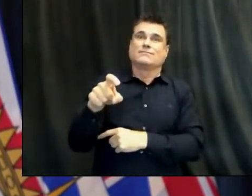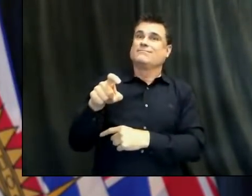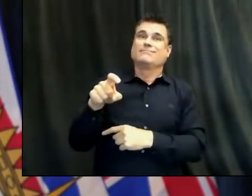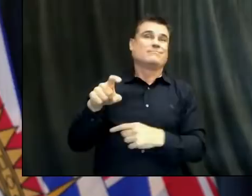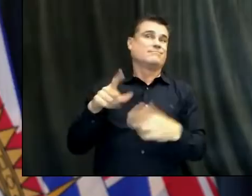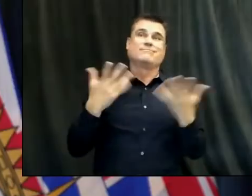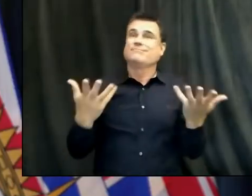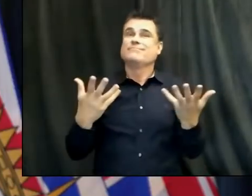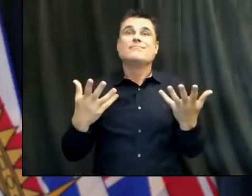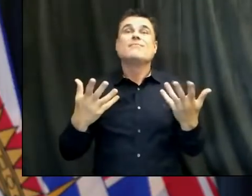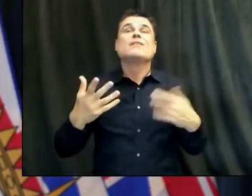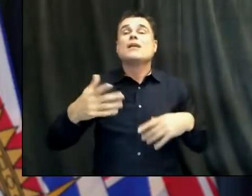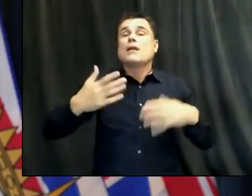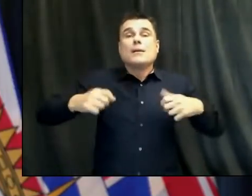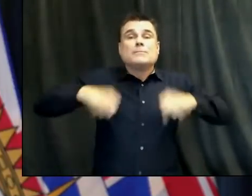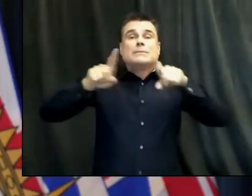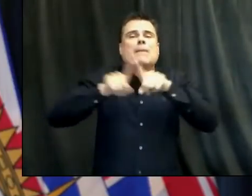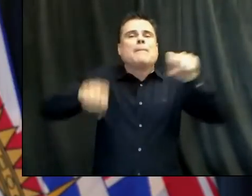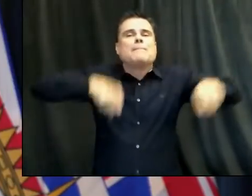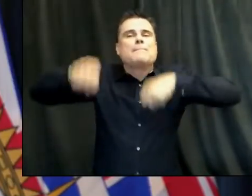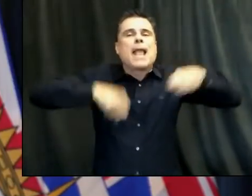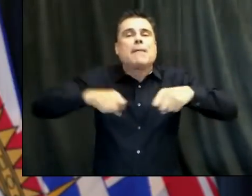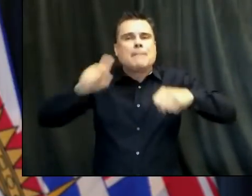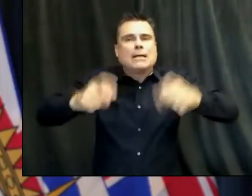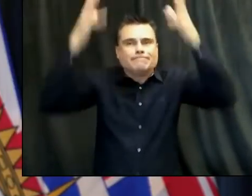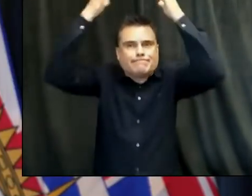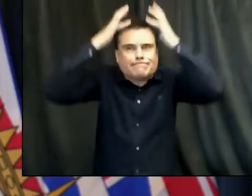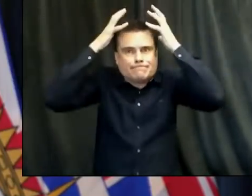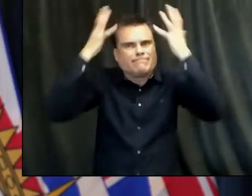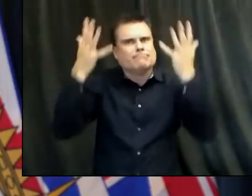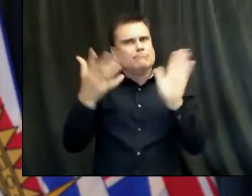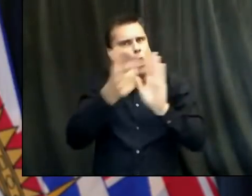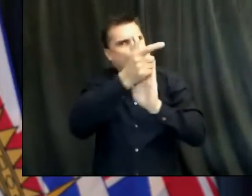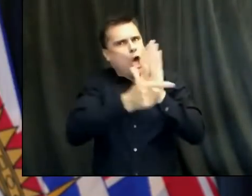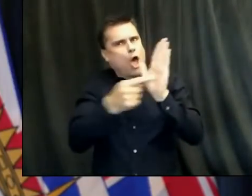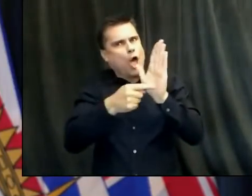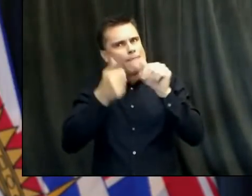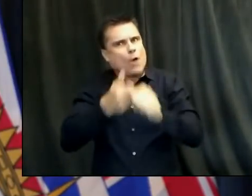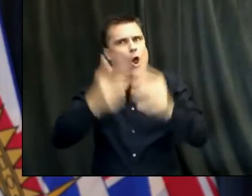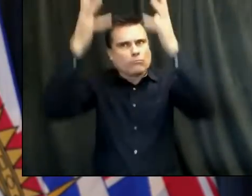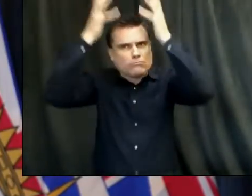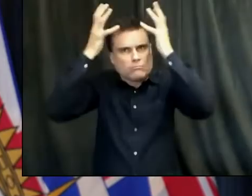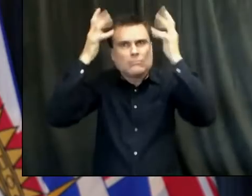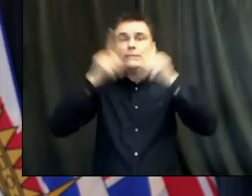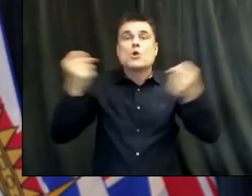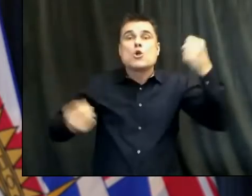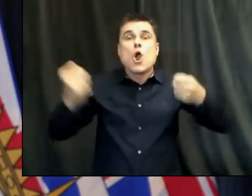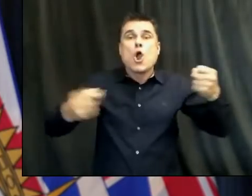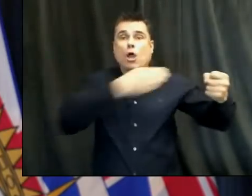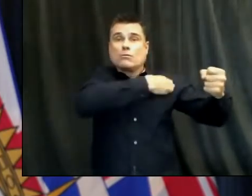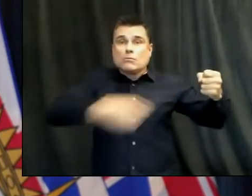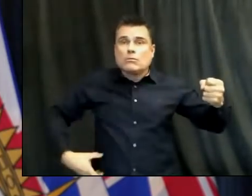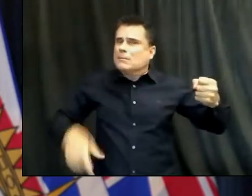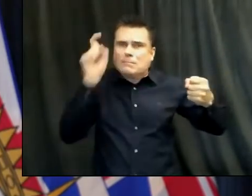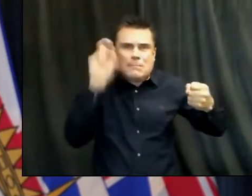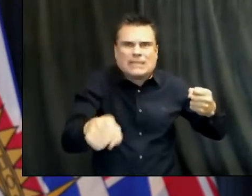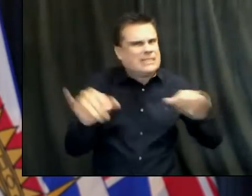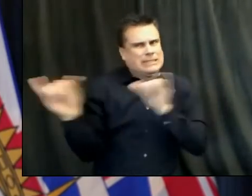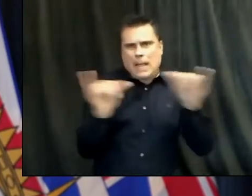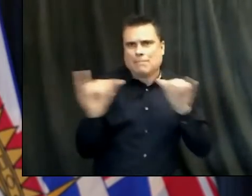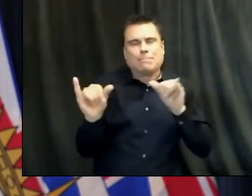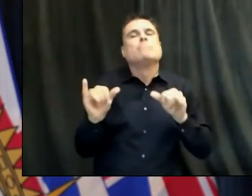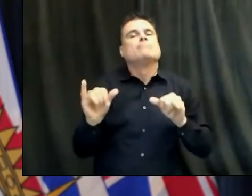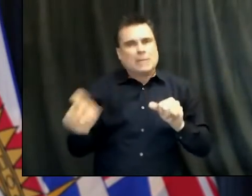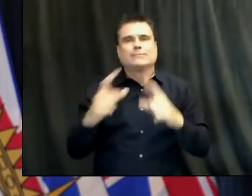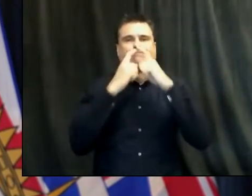the speed limits. This is something that you do to protect yourself and to protect others, and we need to